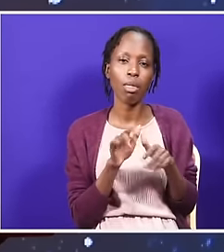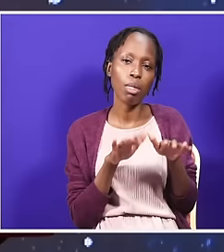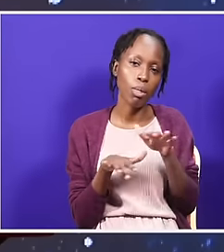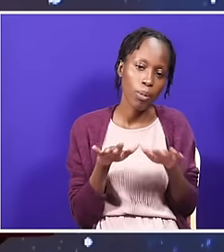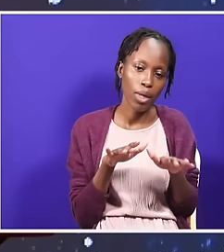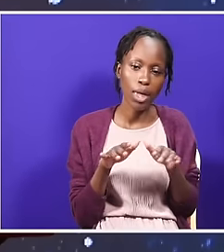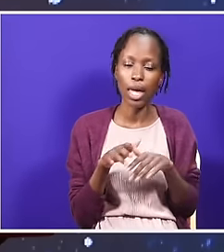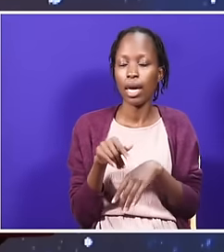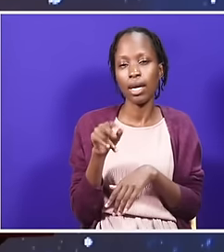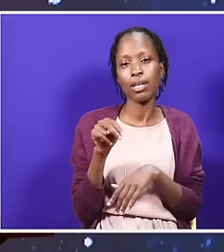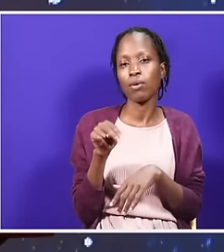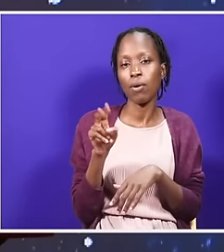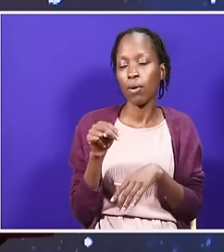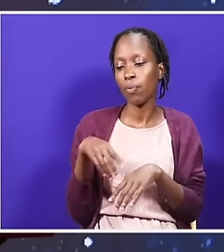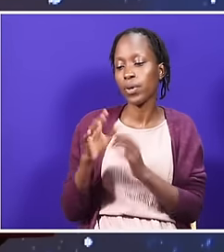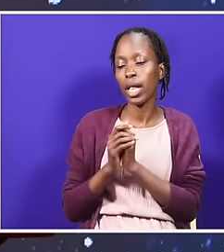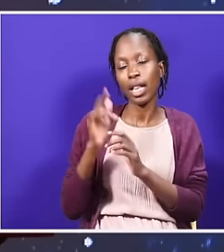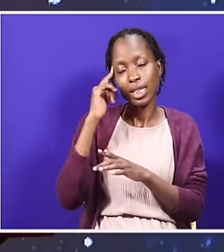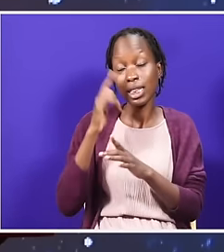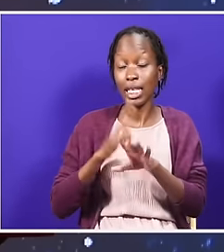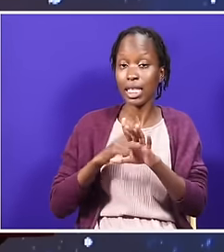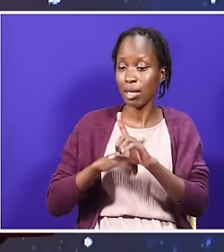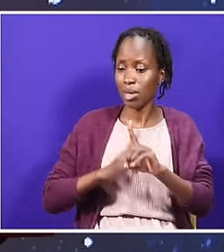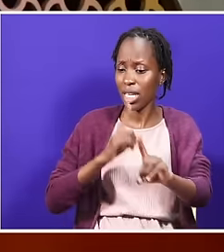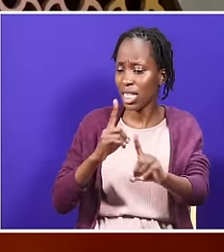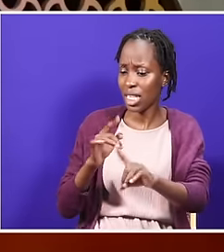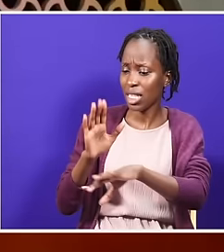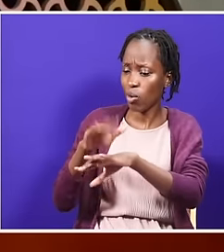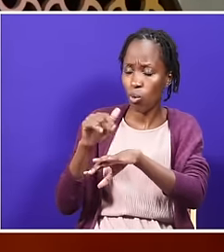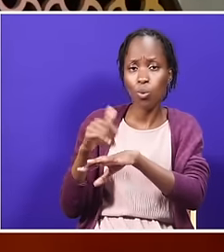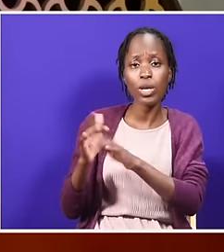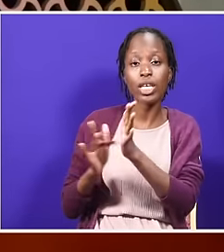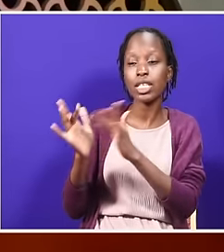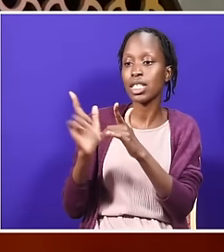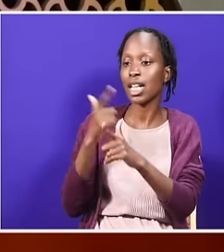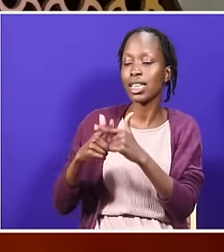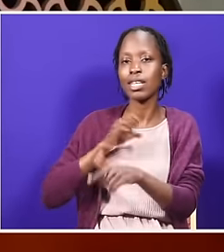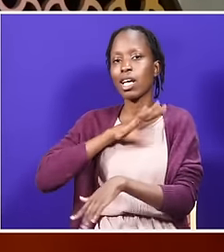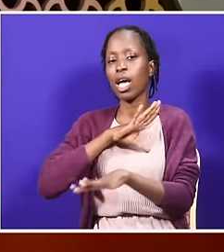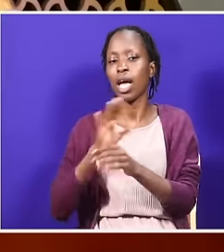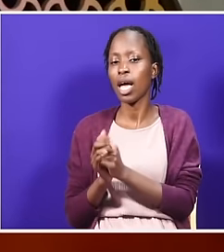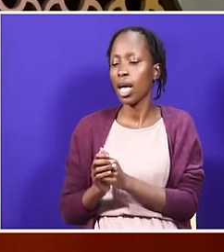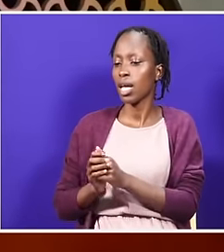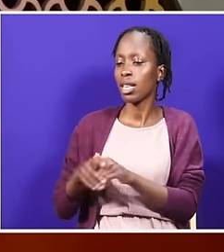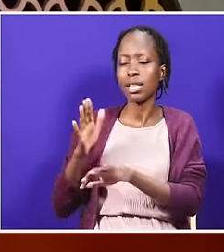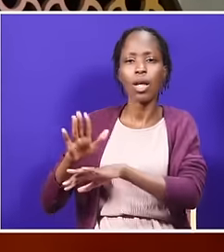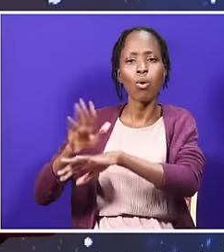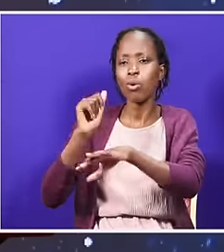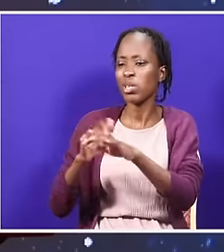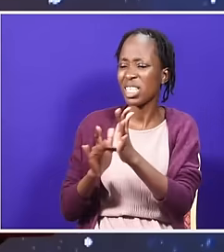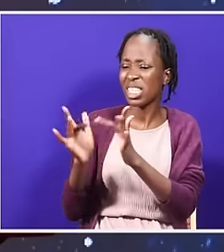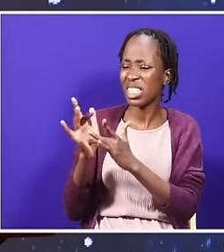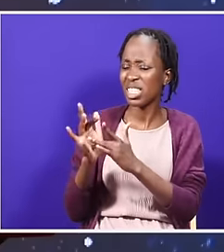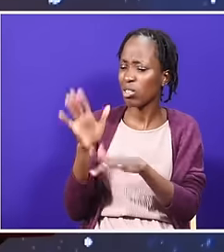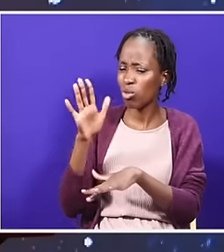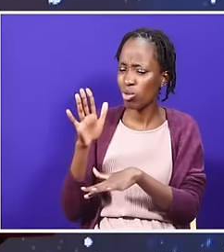that we're perishing?" I don't think they said it like that. I think they yelled. I think they were terrified. And they yelled, "Teacher, don't you